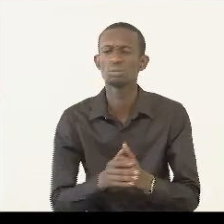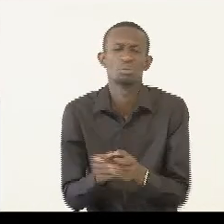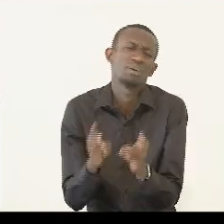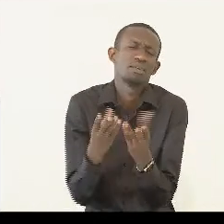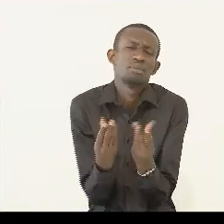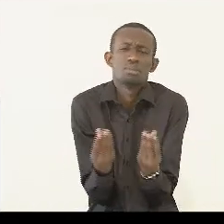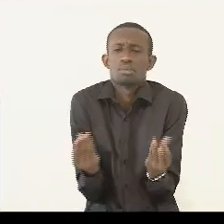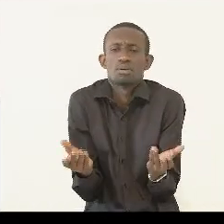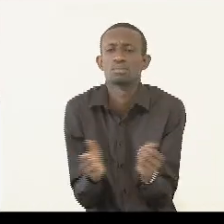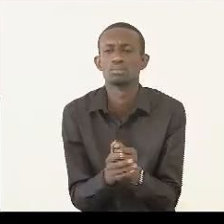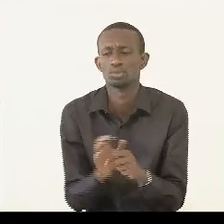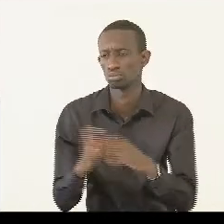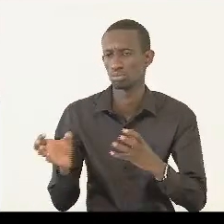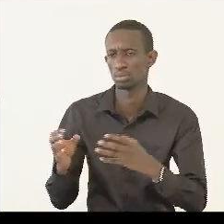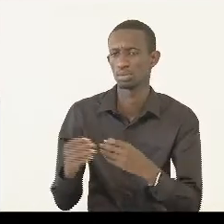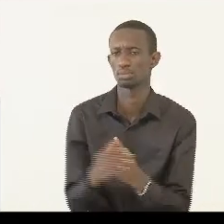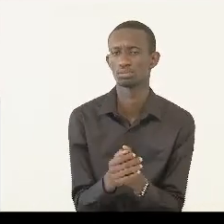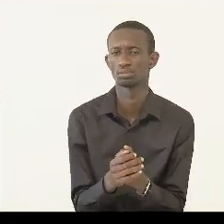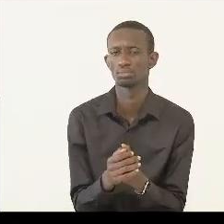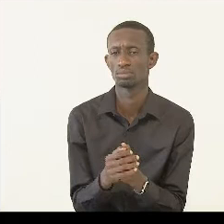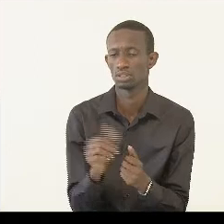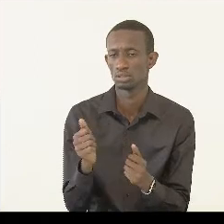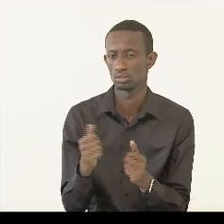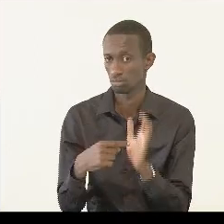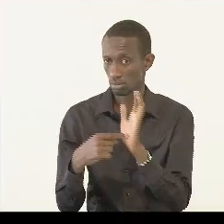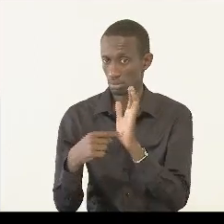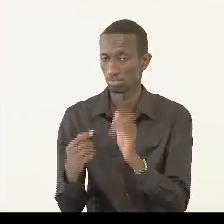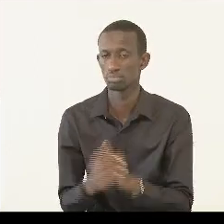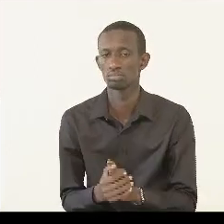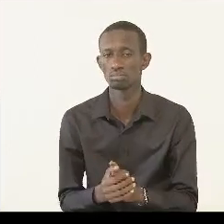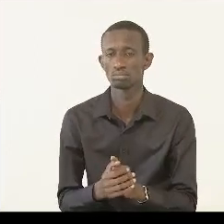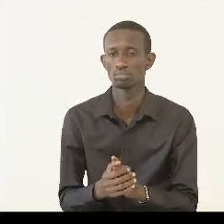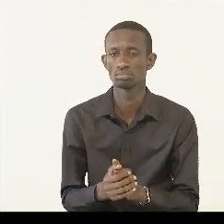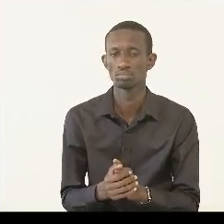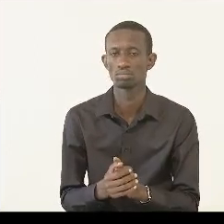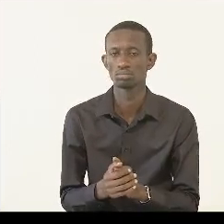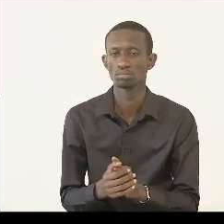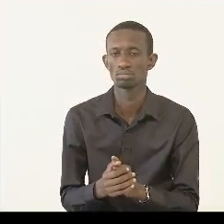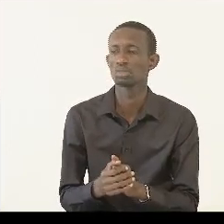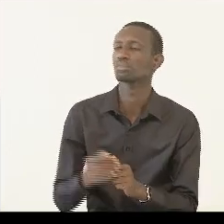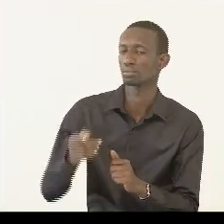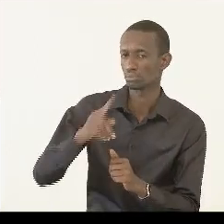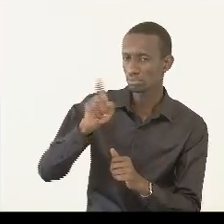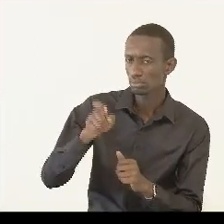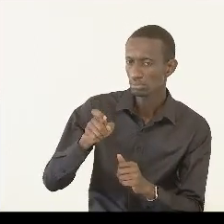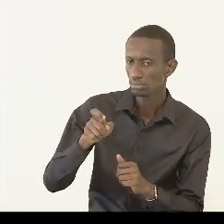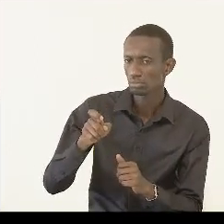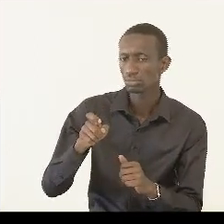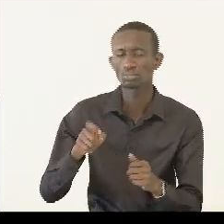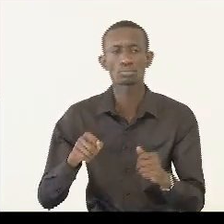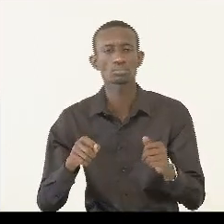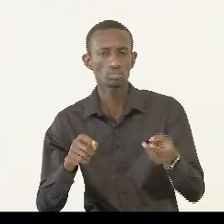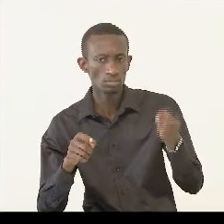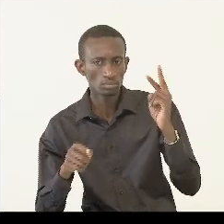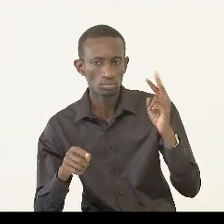your work look smarter, and direct reference between the question and the answer. So